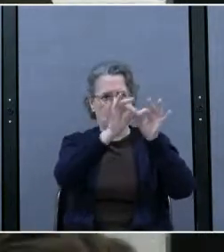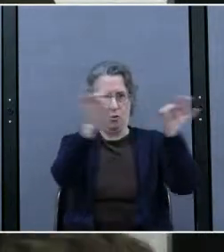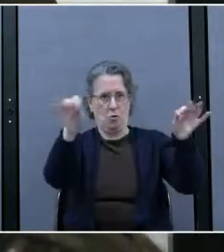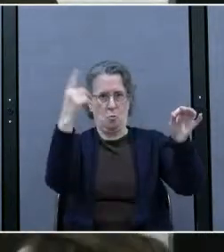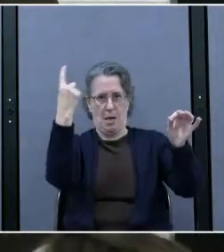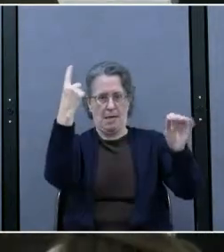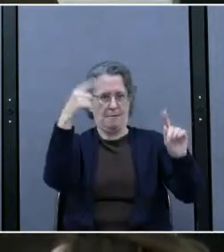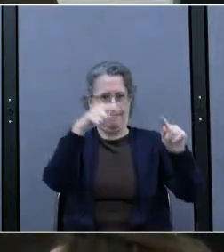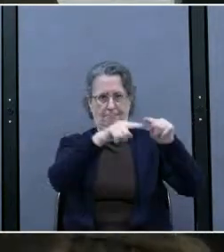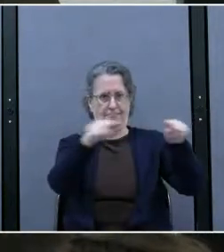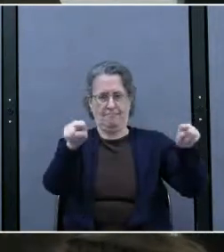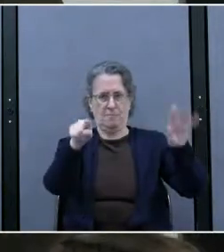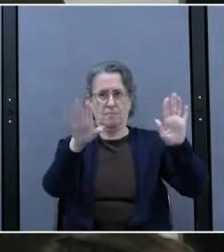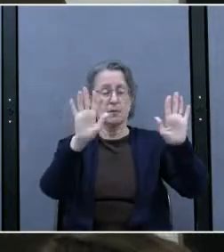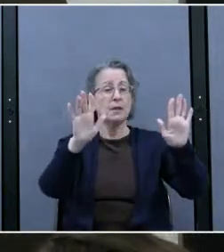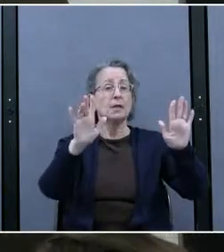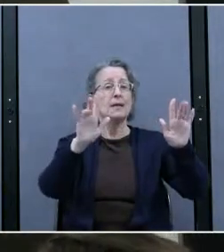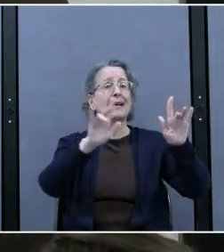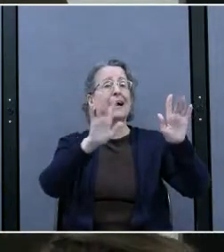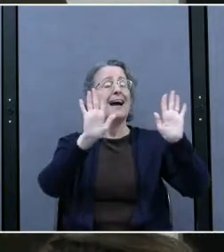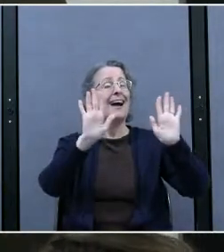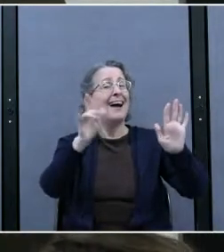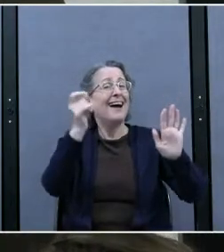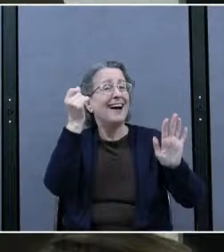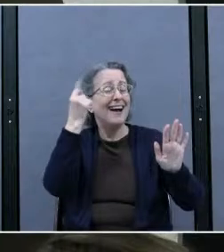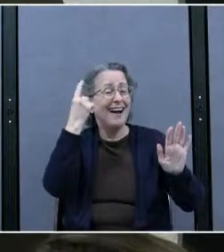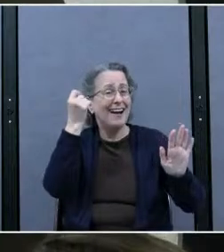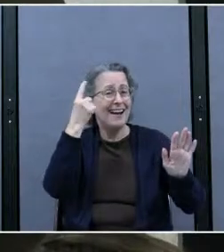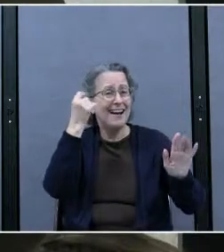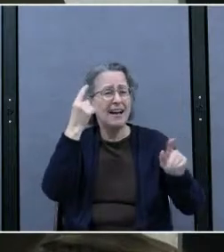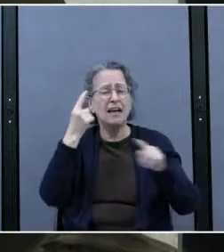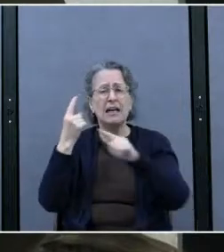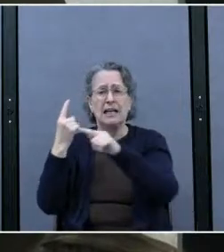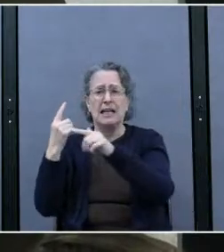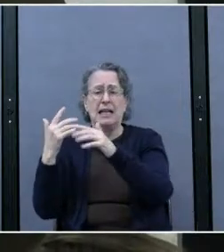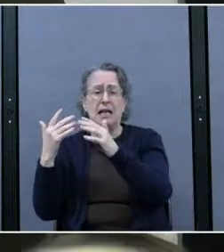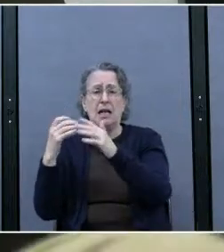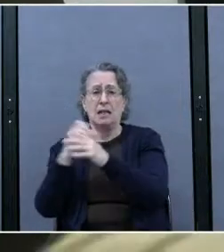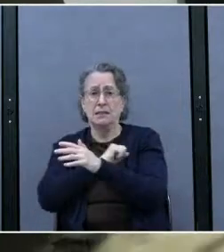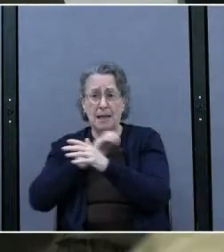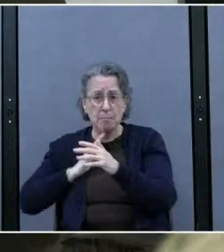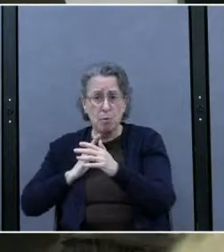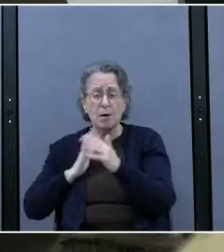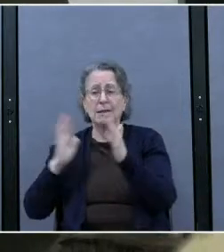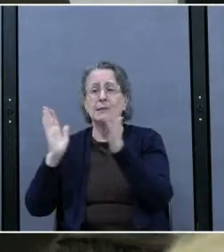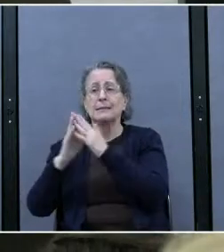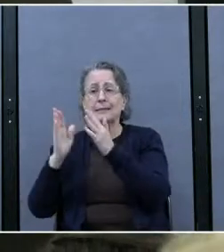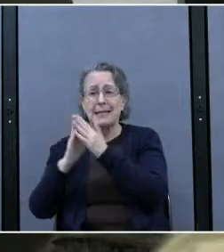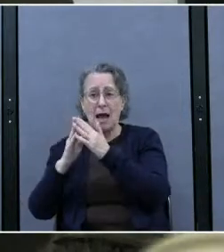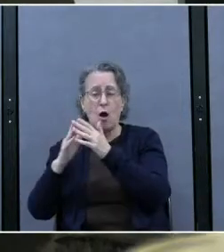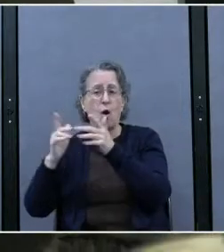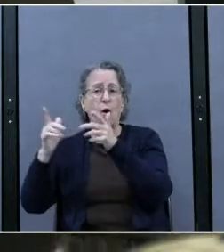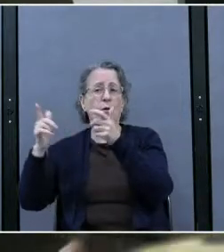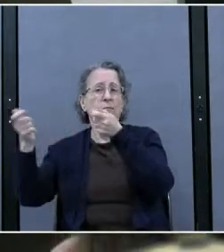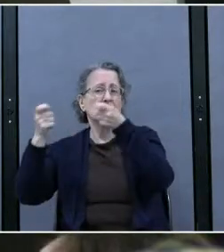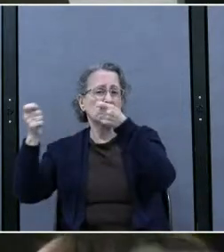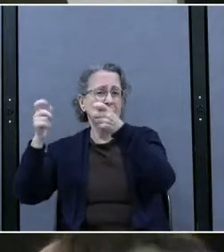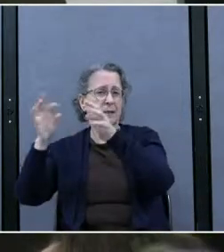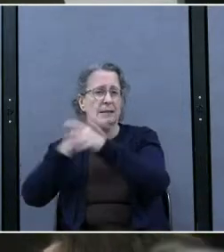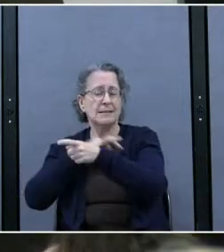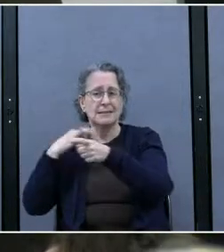on town administration, with the advice and consent of the select board, to transfer monies from one line to